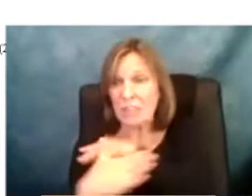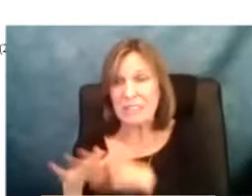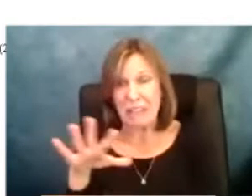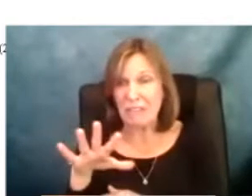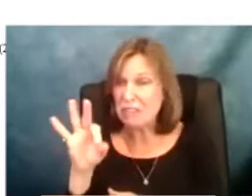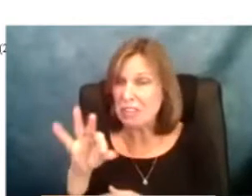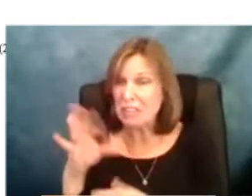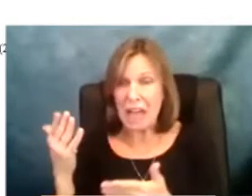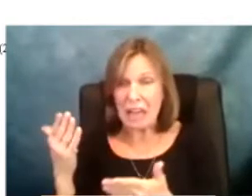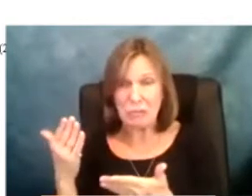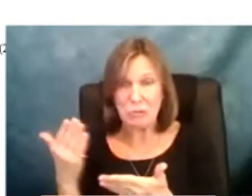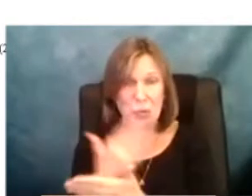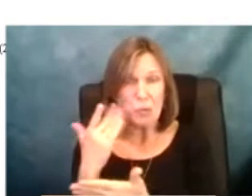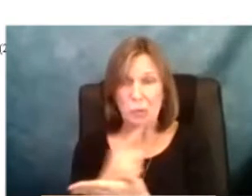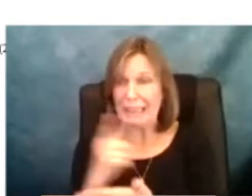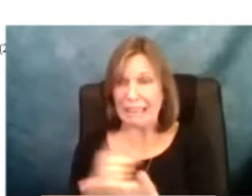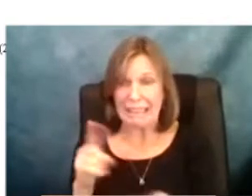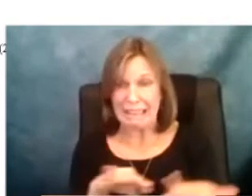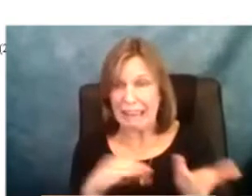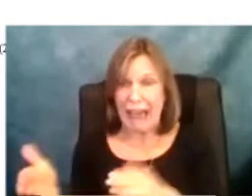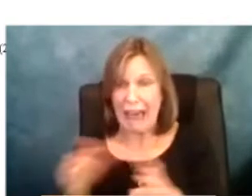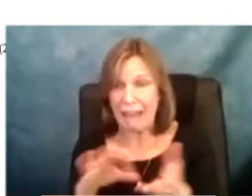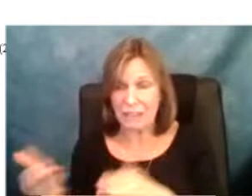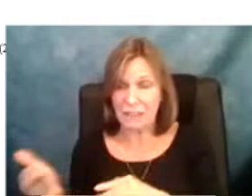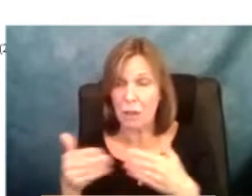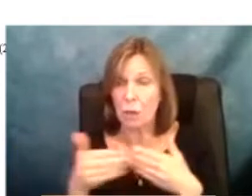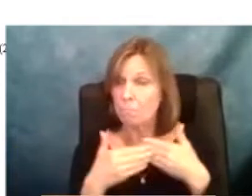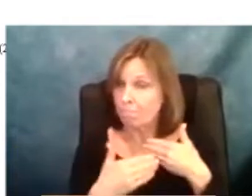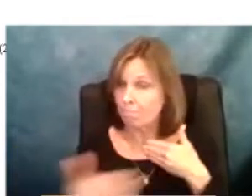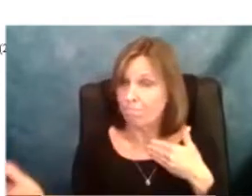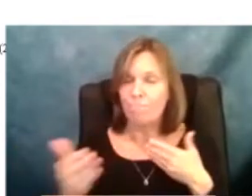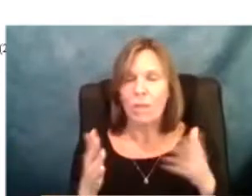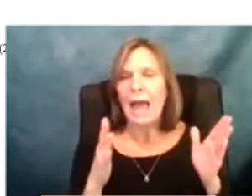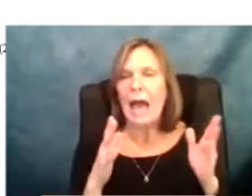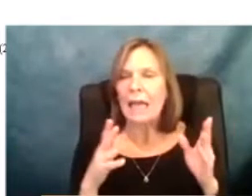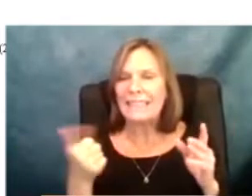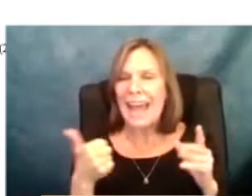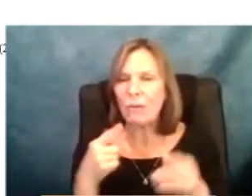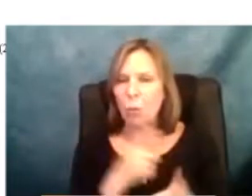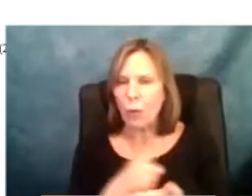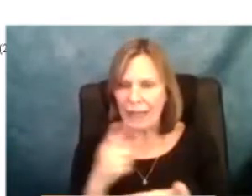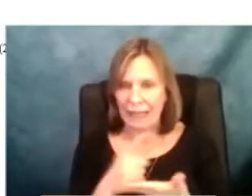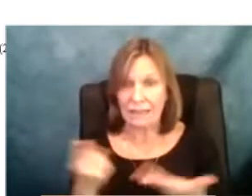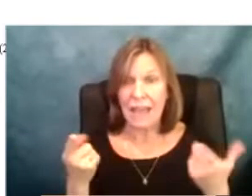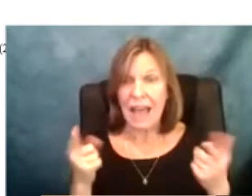deaths. Over the total course of these 10 weeks, there was